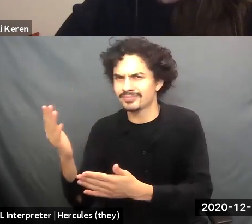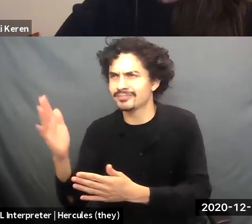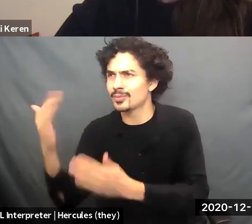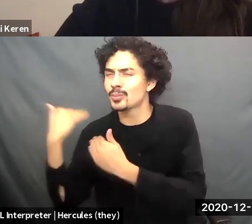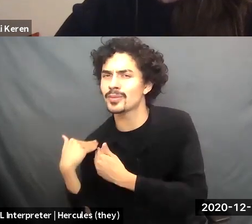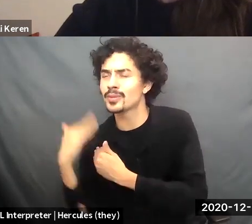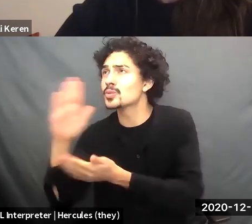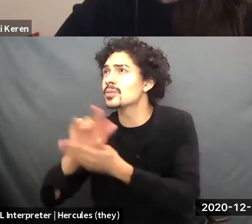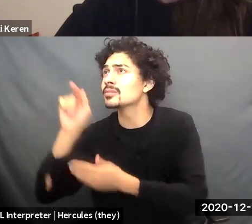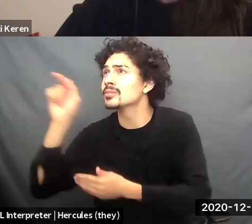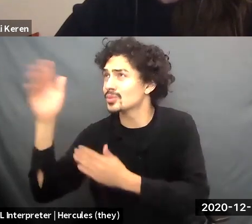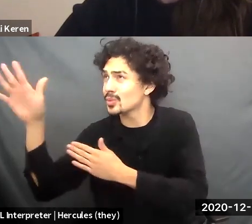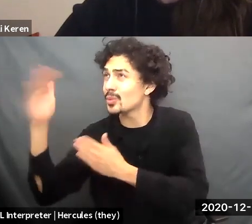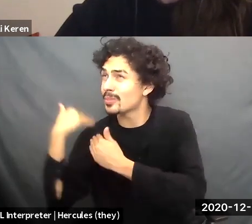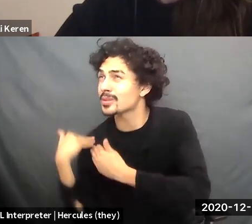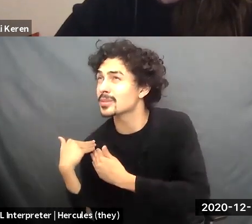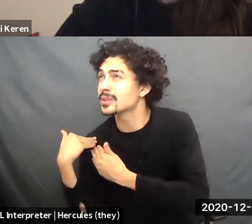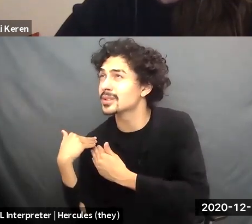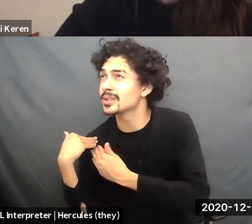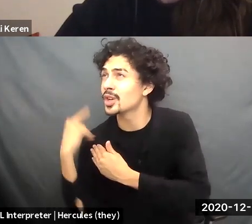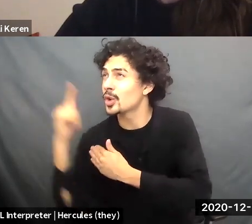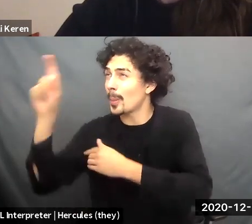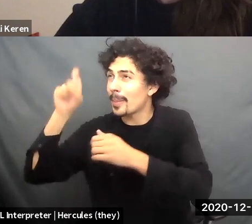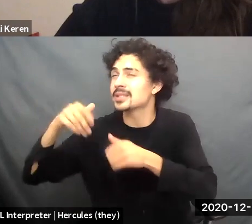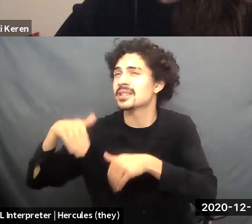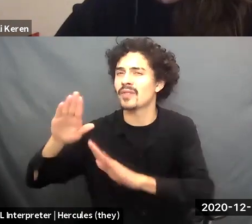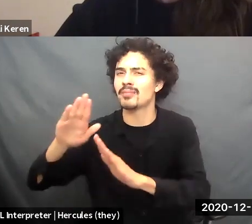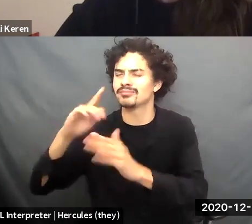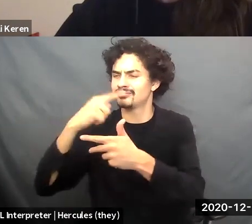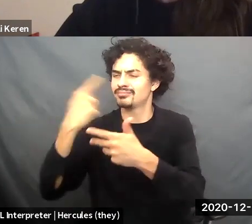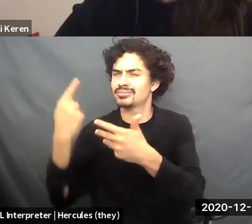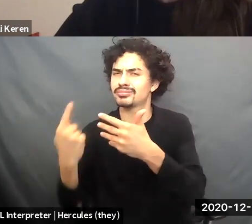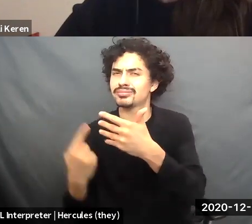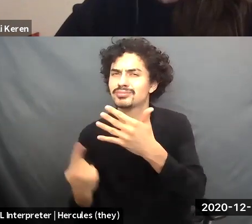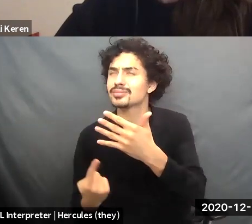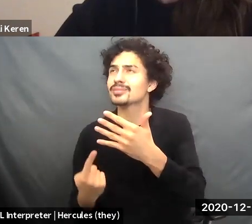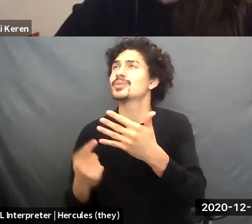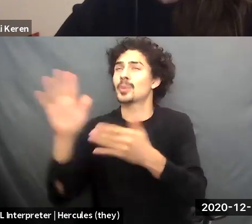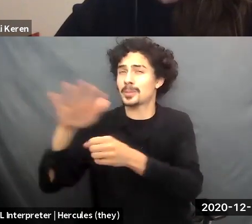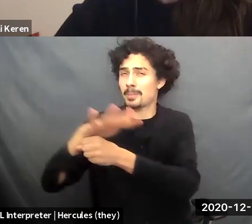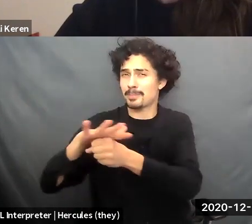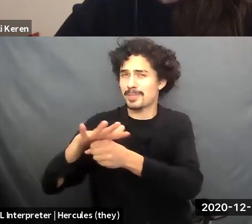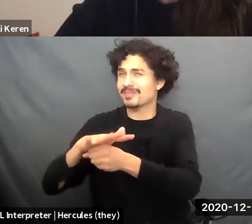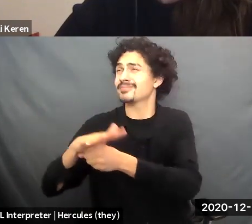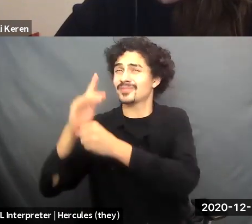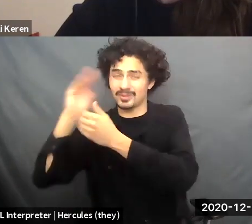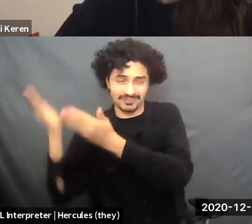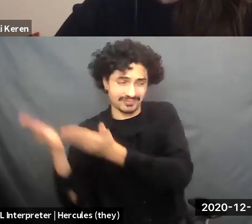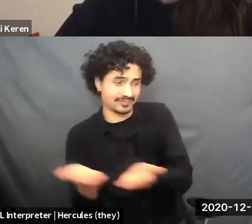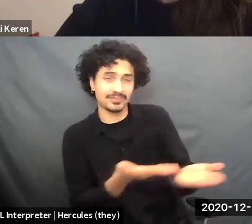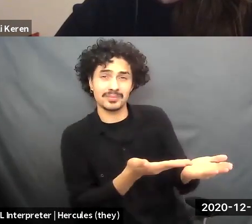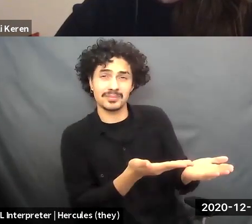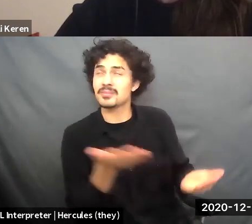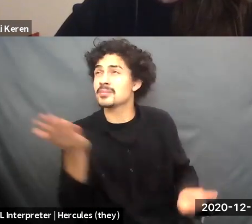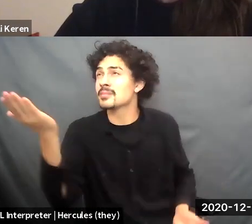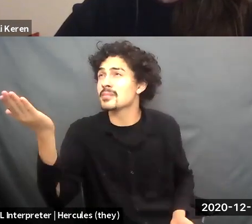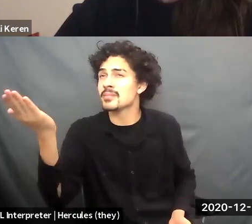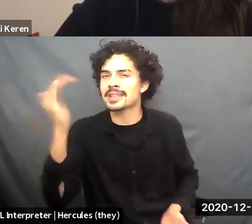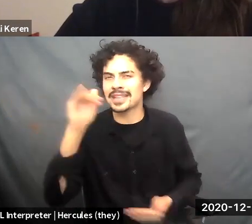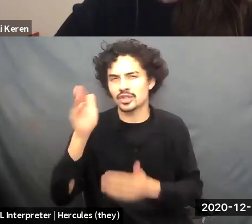or to, or to give up certain parts of the space itself. Because I think that there's also this,